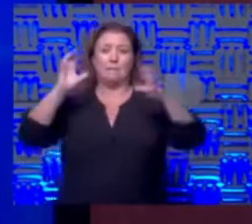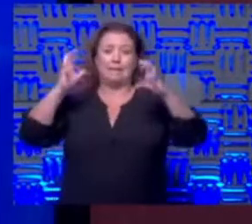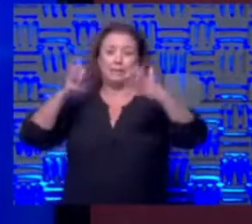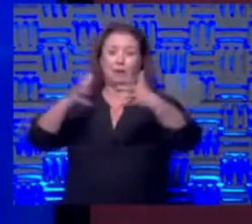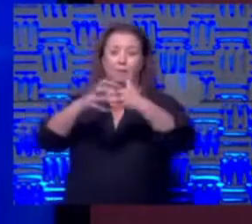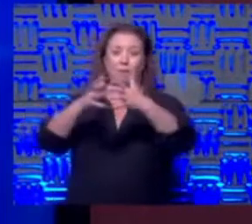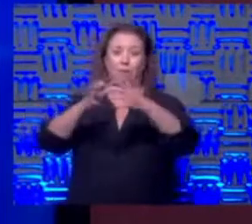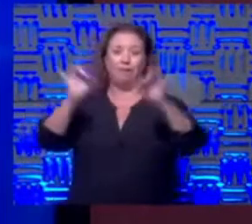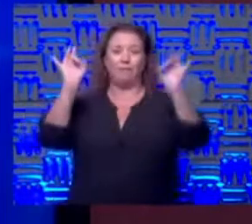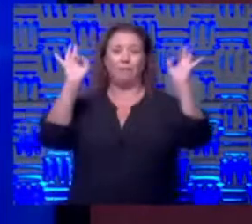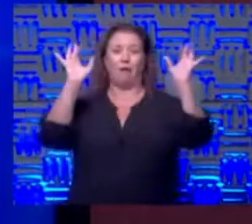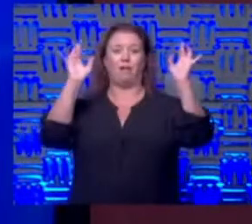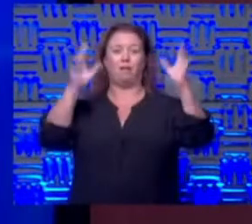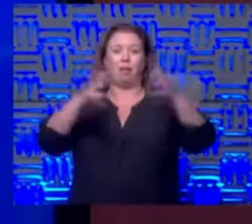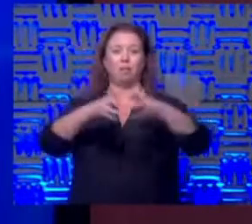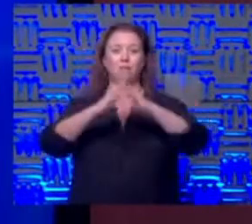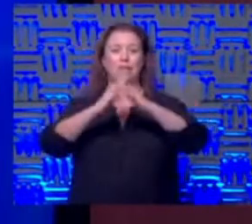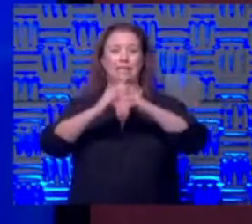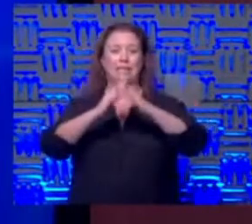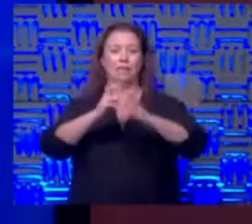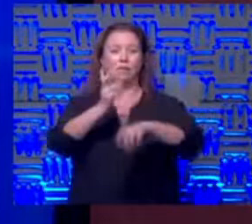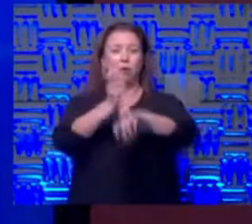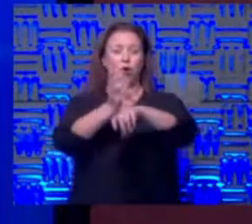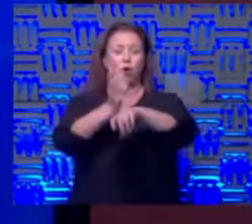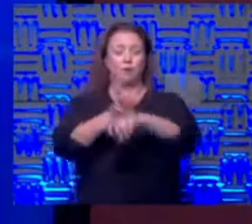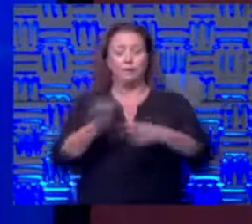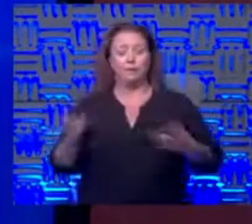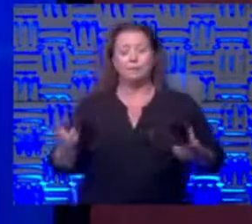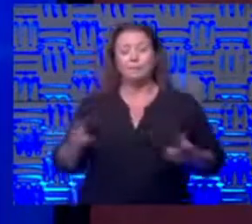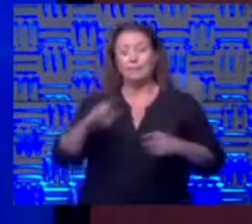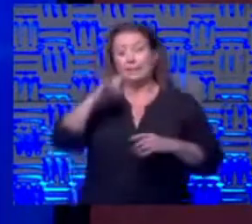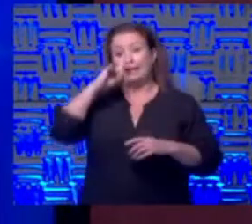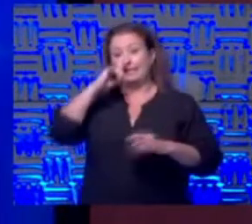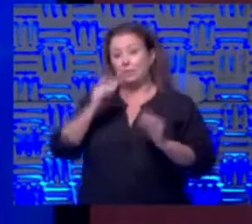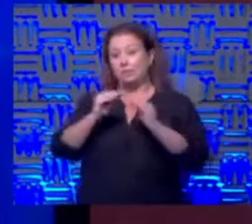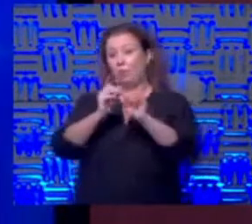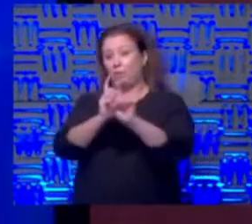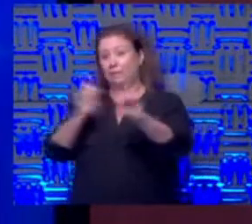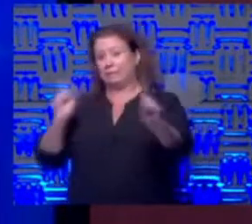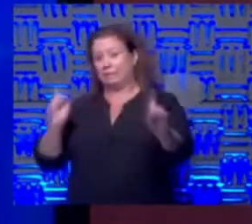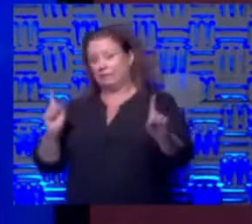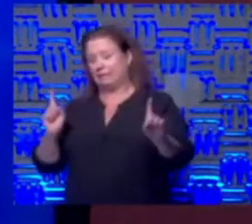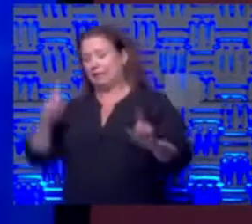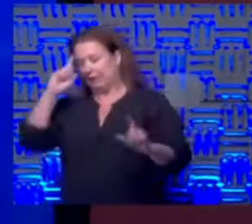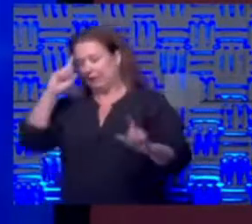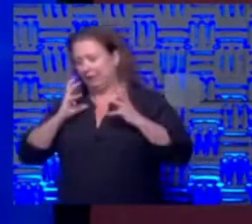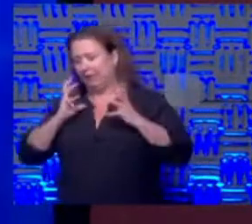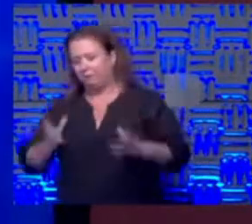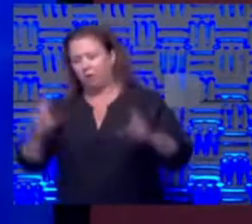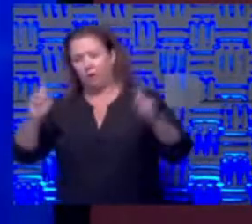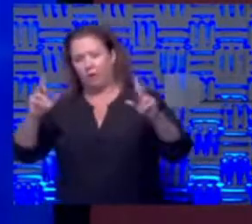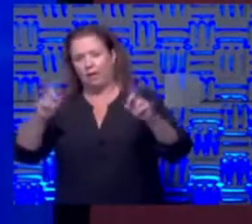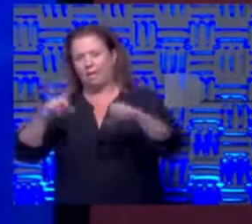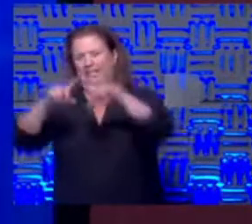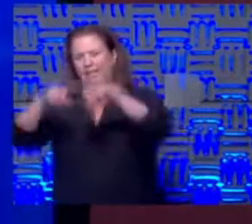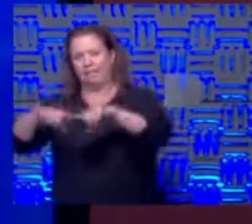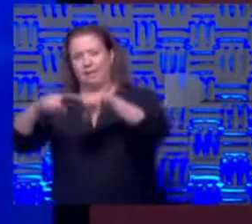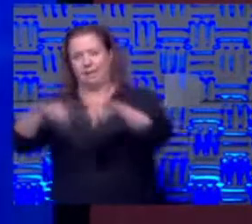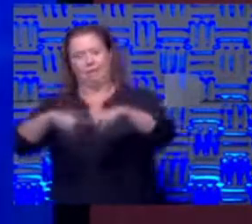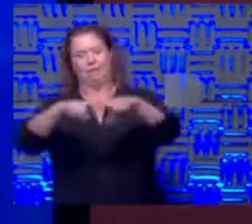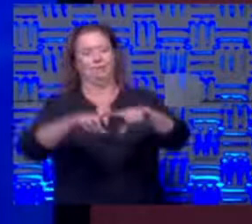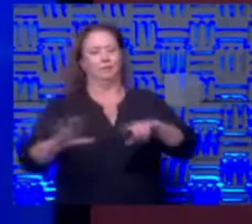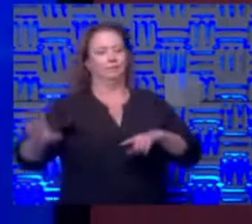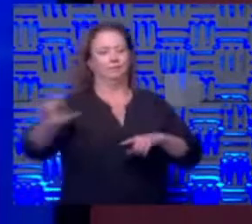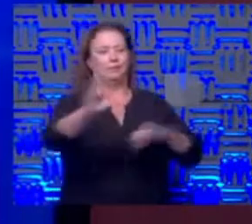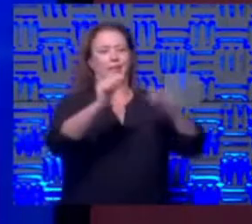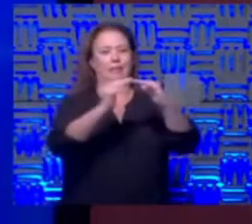maybe volleyball, wrestling, those are going to be hard. I think with the ones with the kids a little more distance, that may well work. I think it's going to rely very dependently, though,